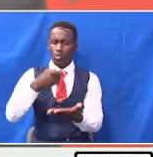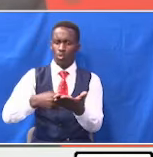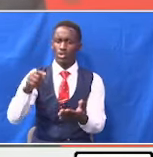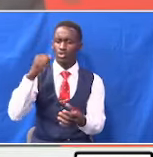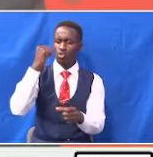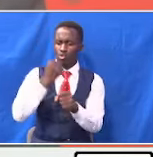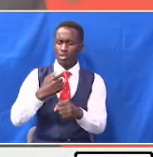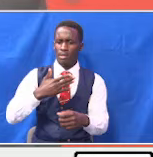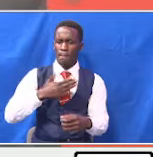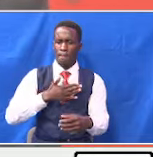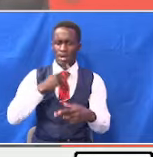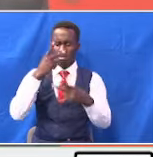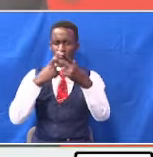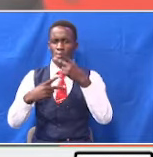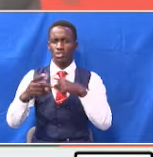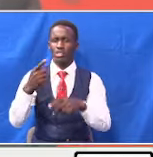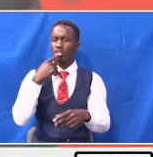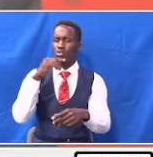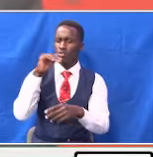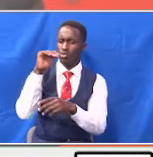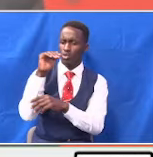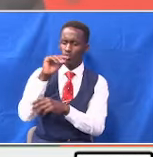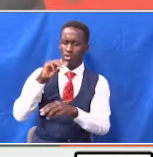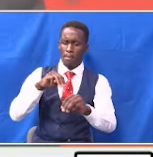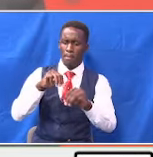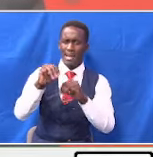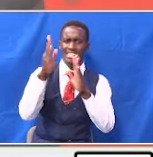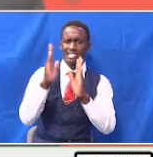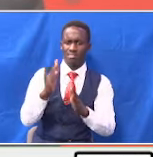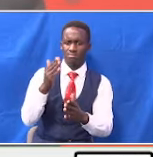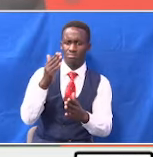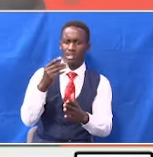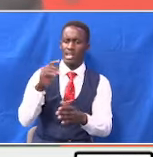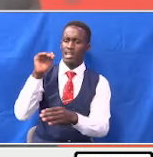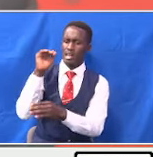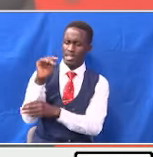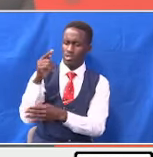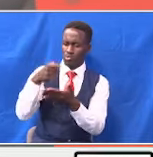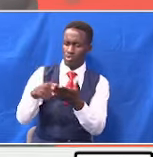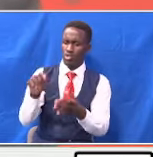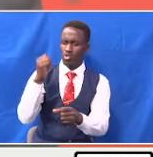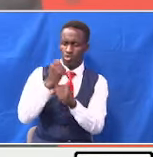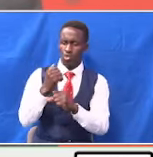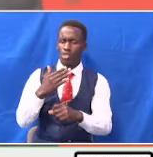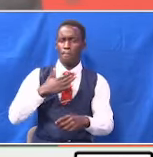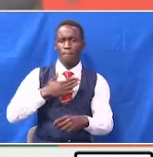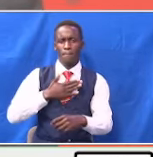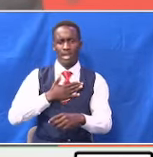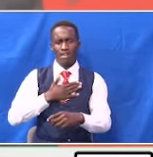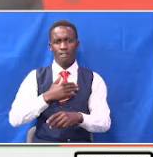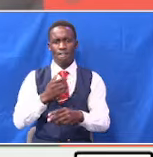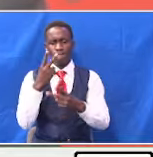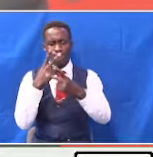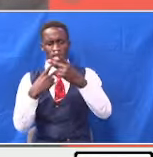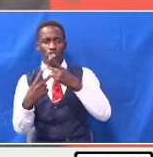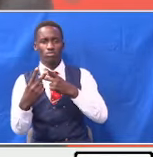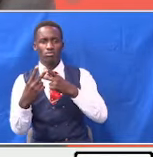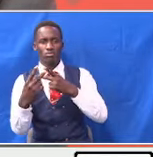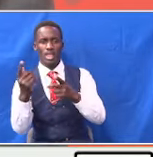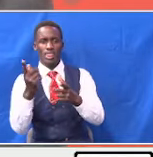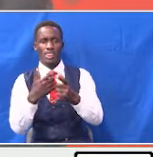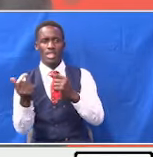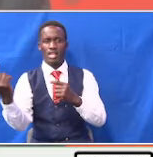vision? Mm-hmm. And you face the manager down there and say, what are you doing with my vision? So